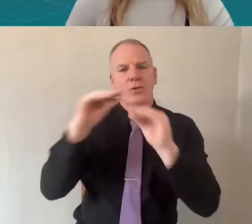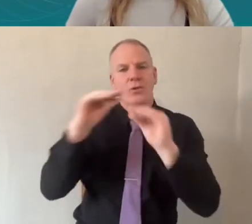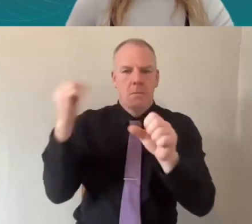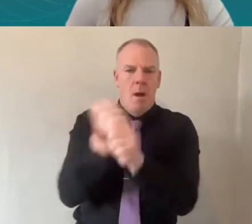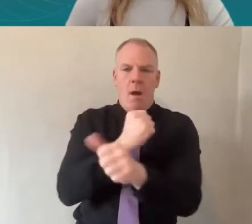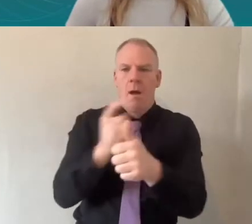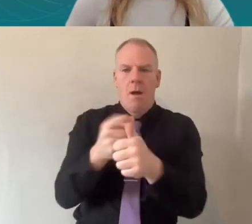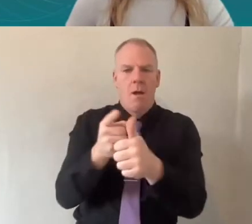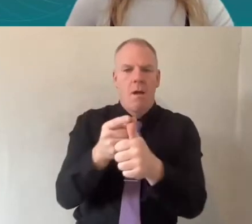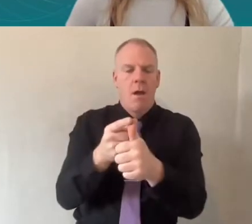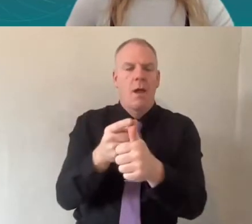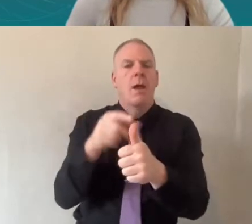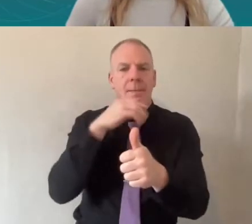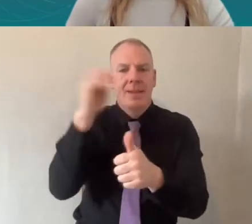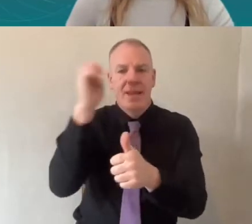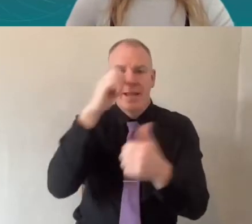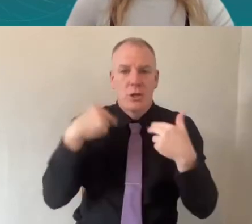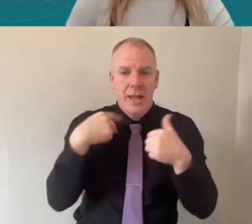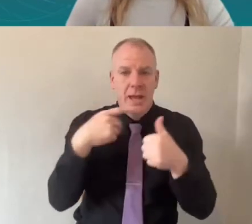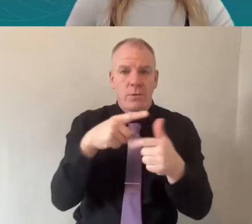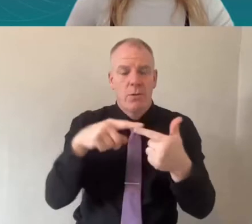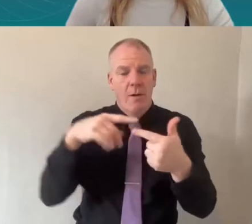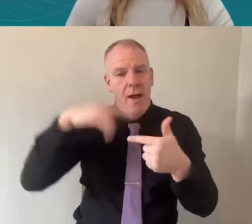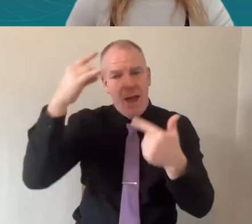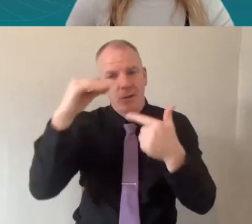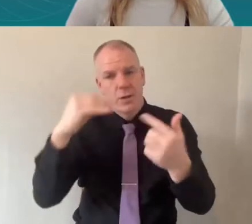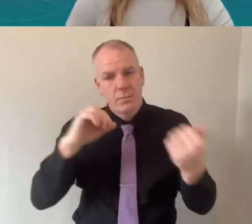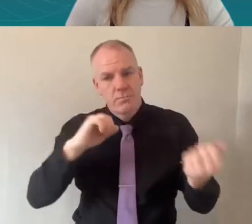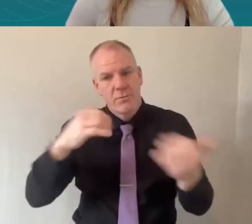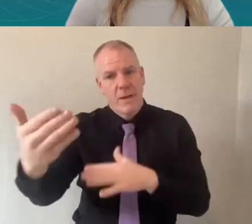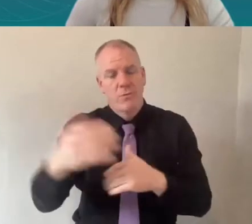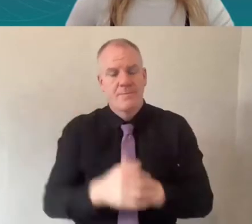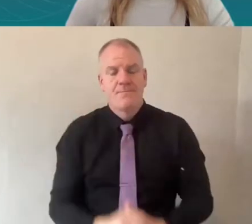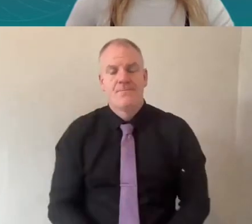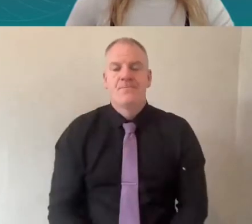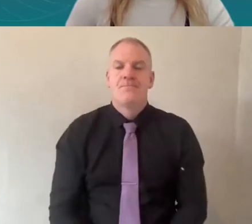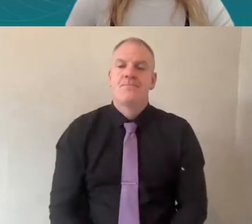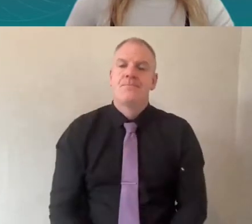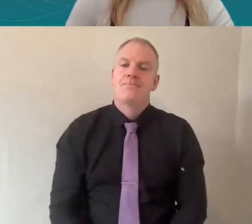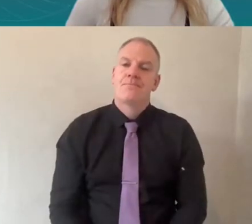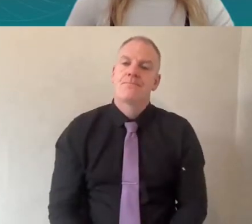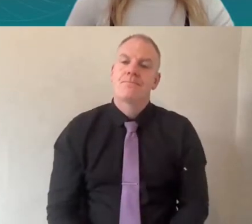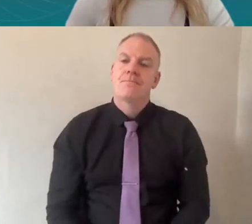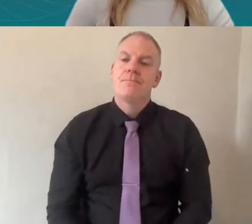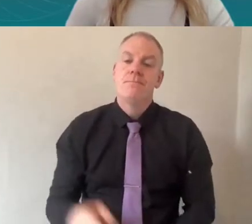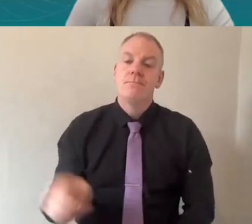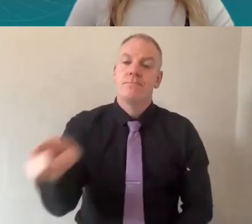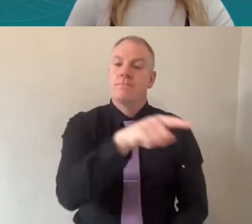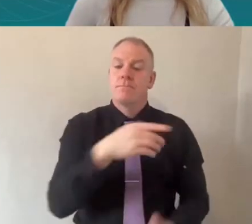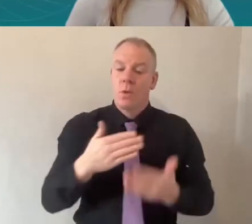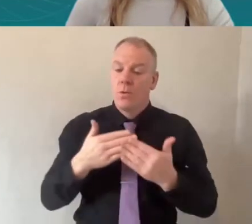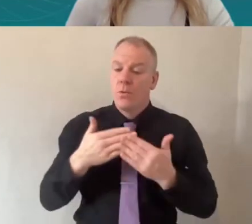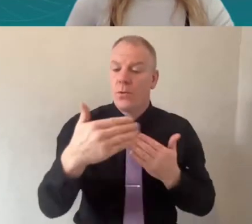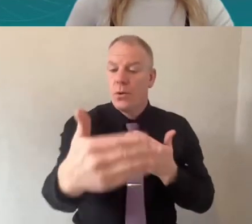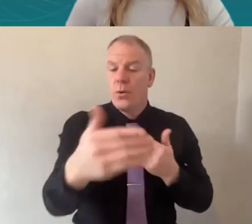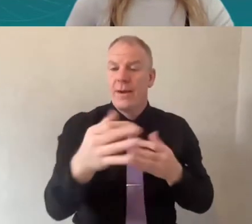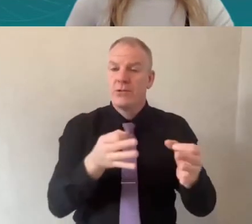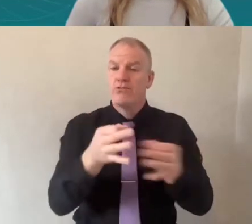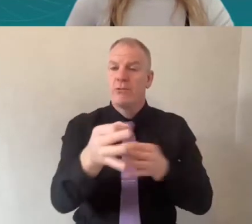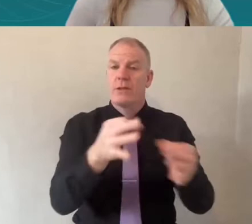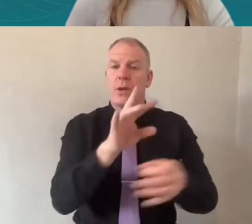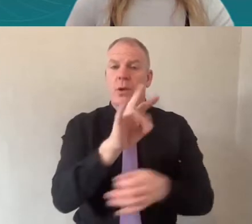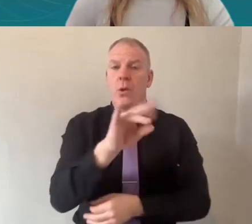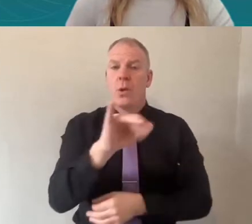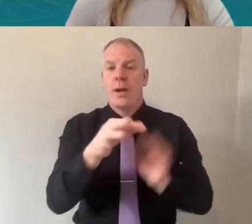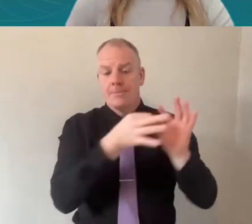to qualifying English language and higher education providers. Over the course of this strategy, QQI will